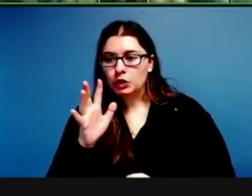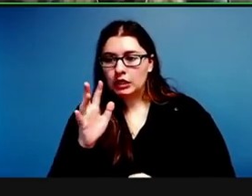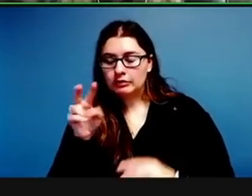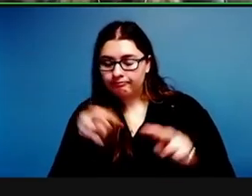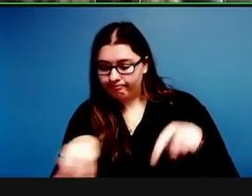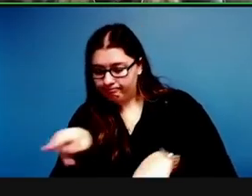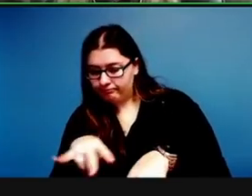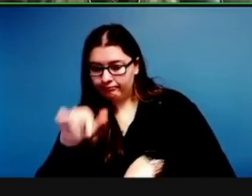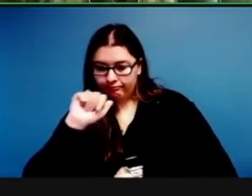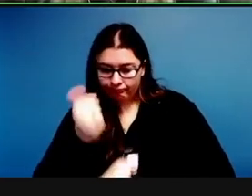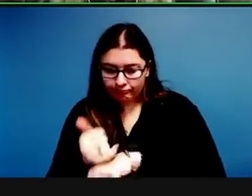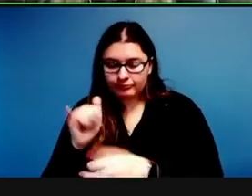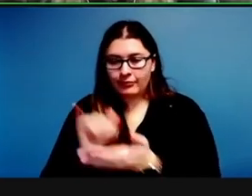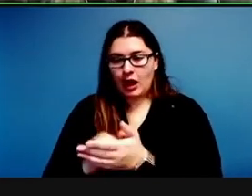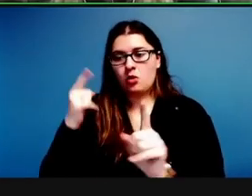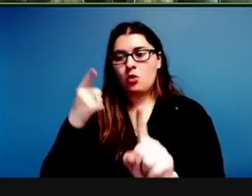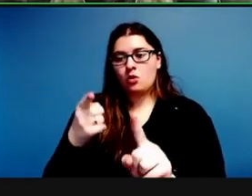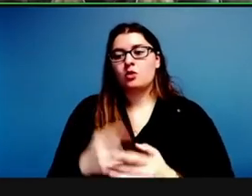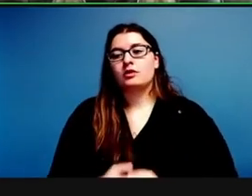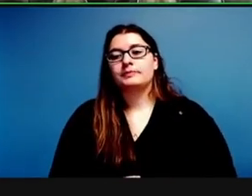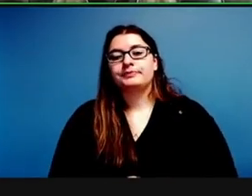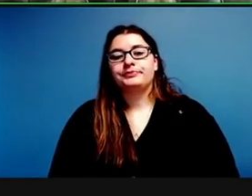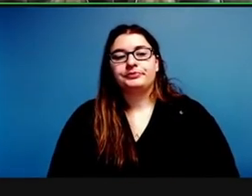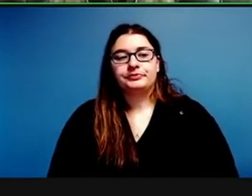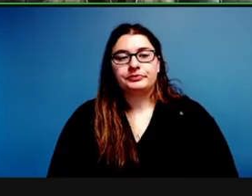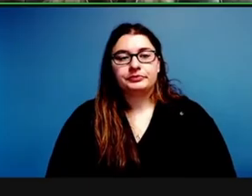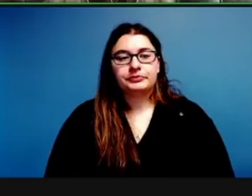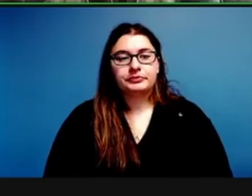overseeing the implementation of this goal.